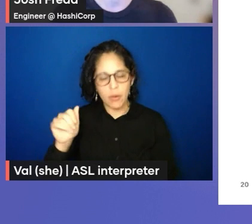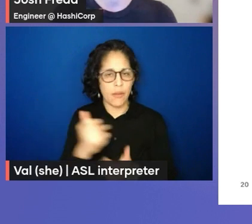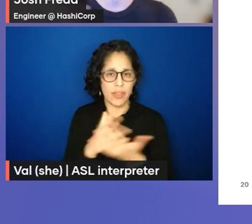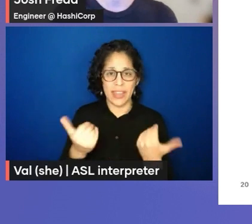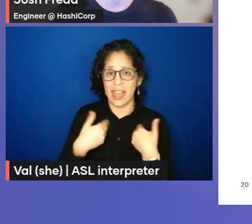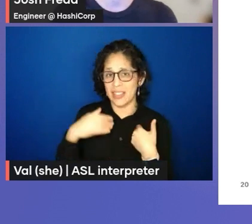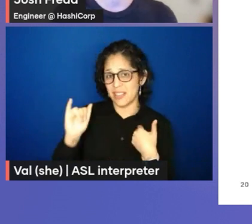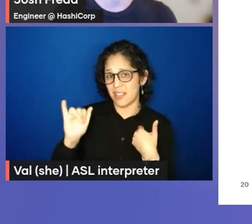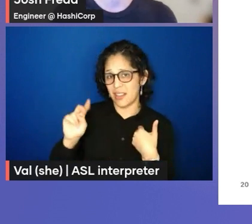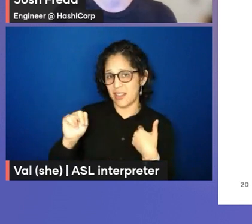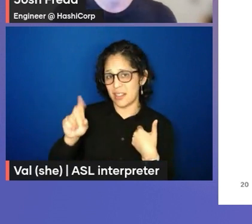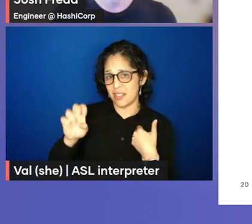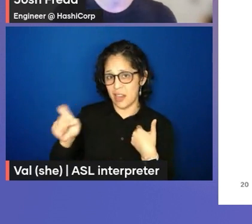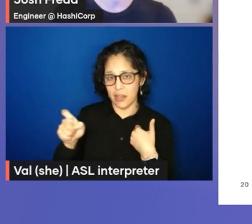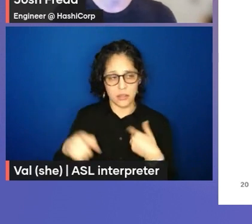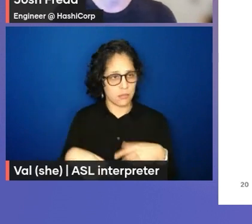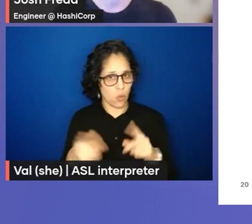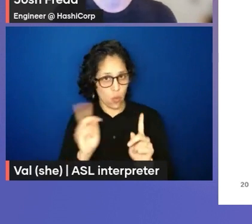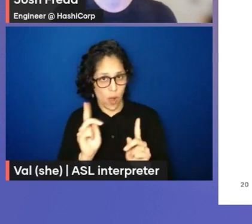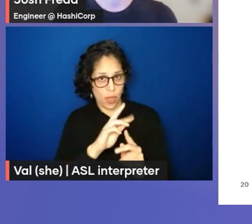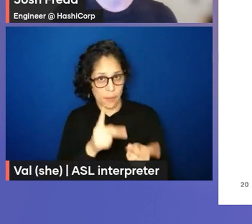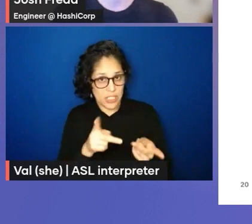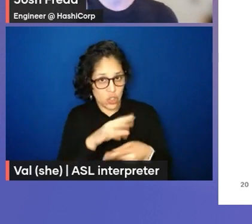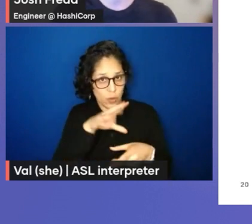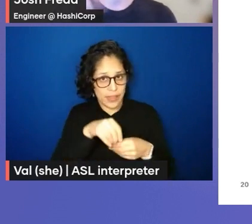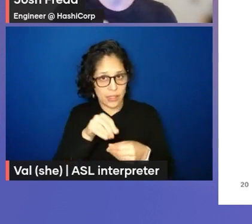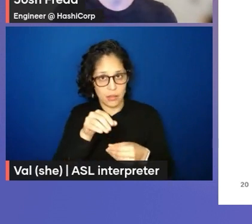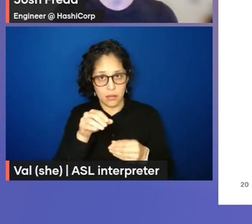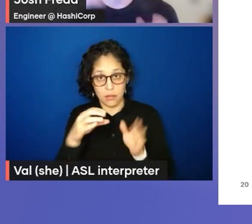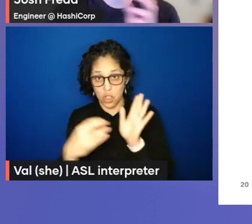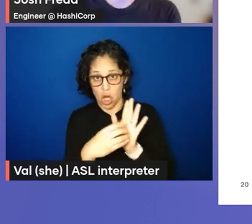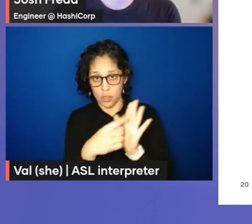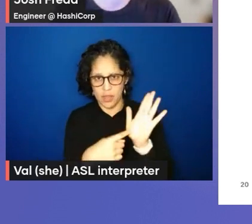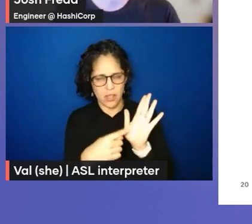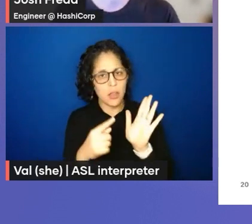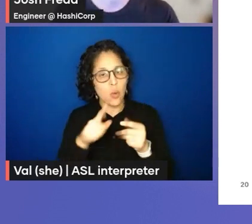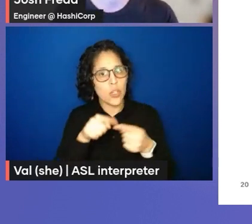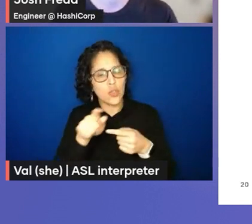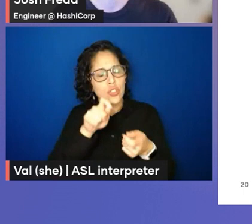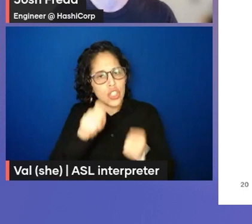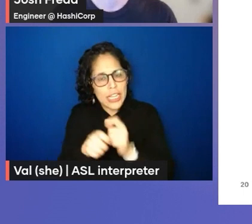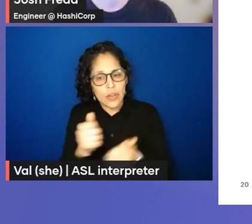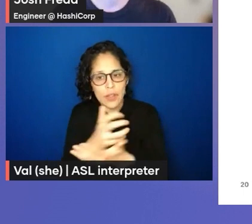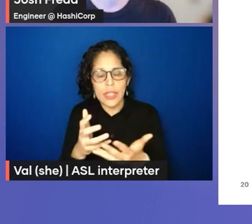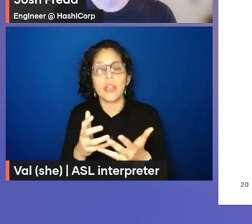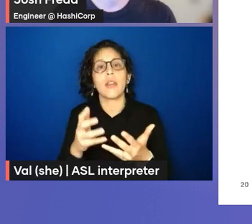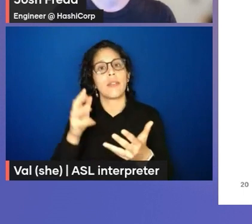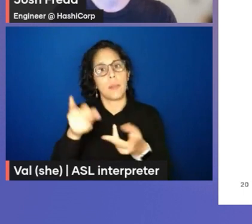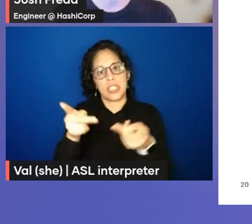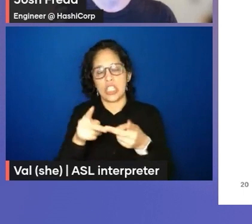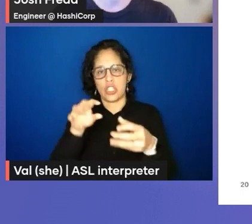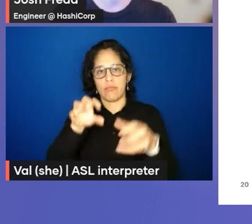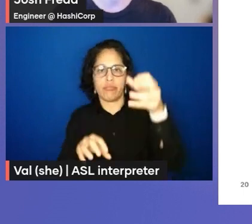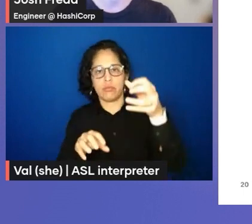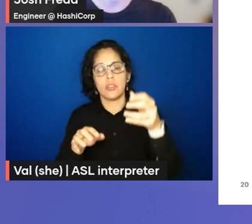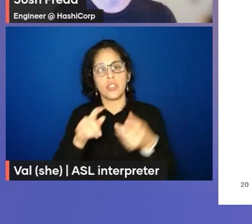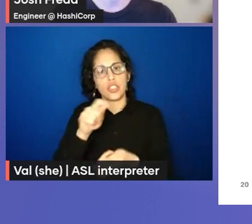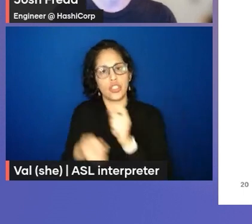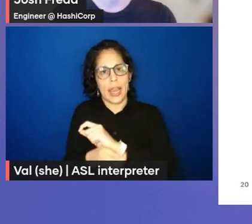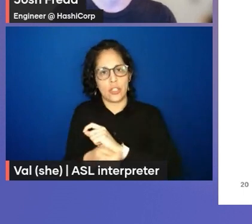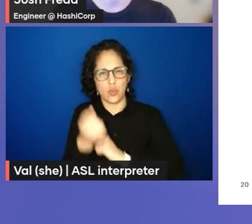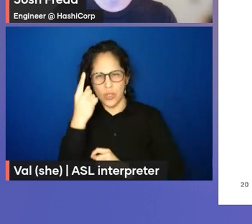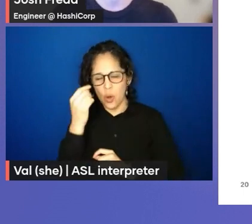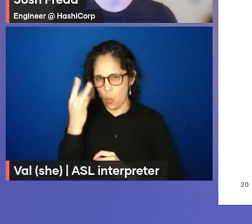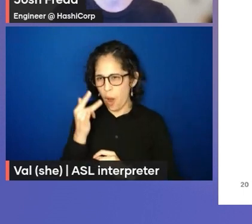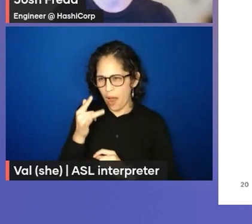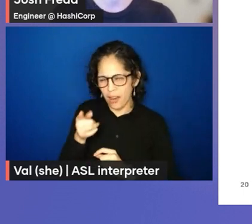of where the position of it in the document. And when you change things, all the positions change. So you can understand why it's like